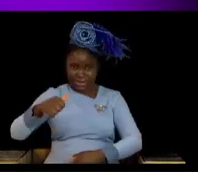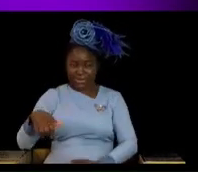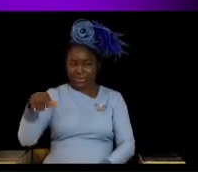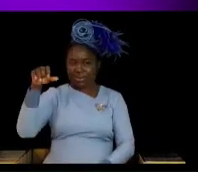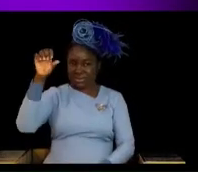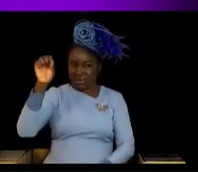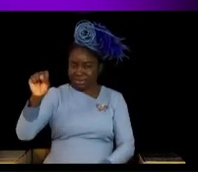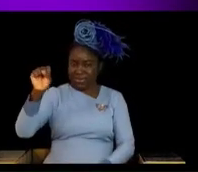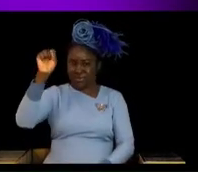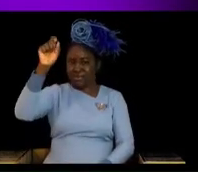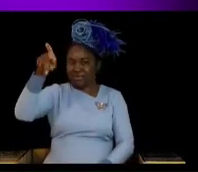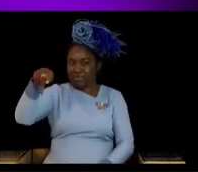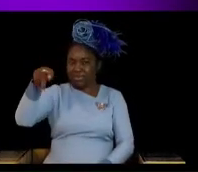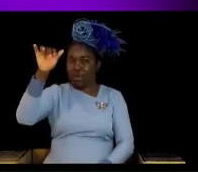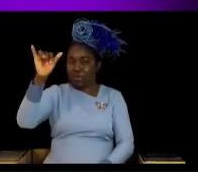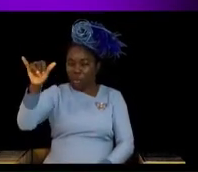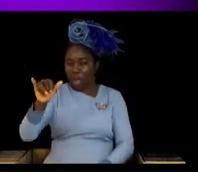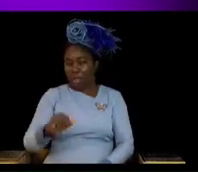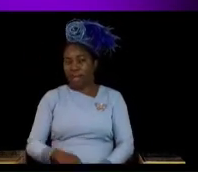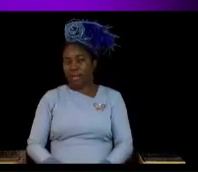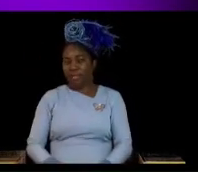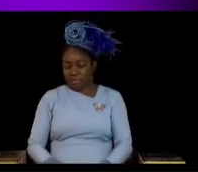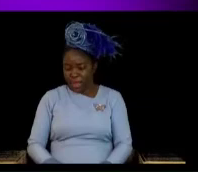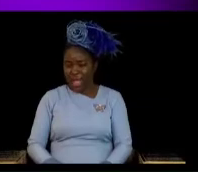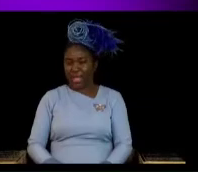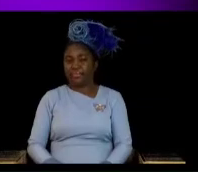The greatest spy.